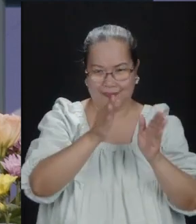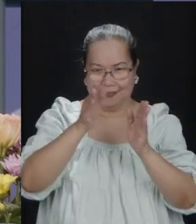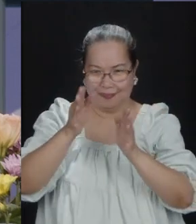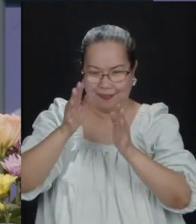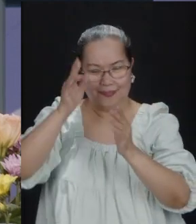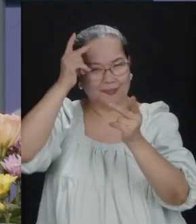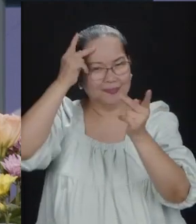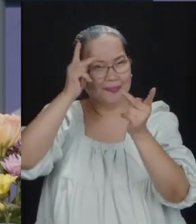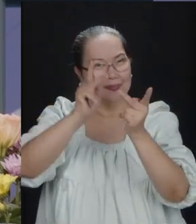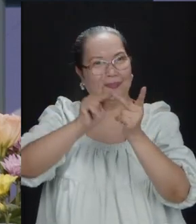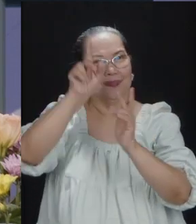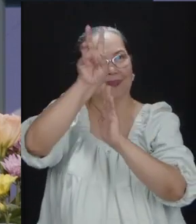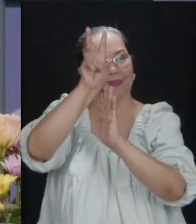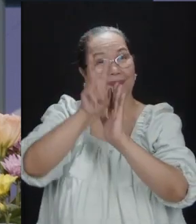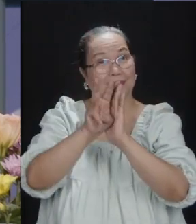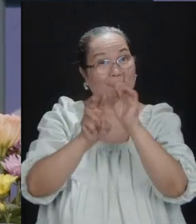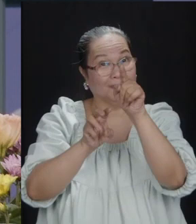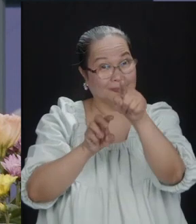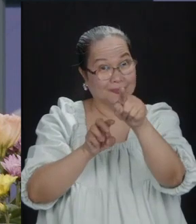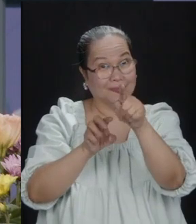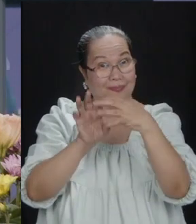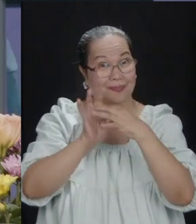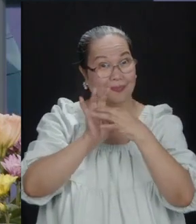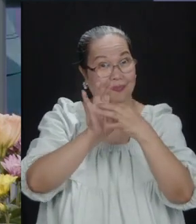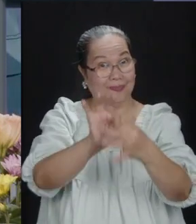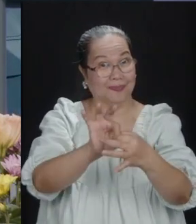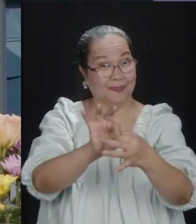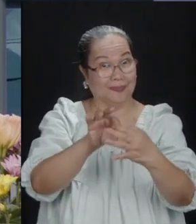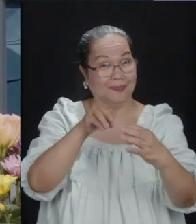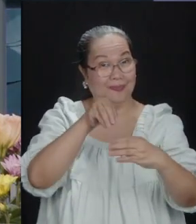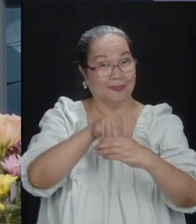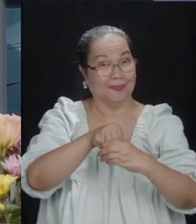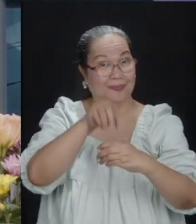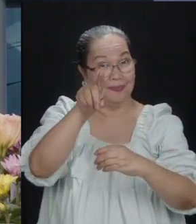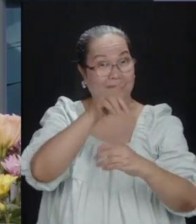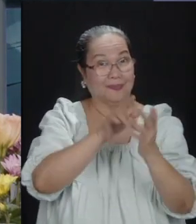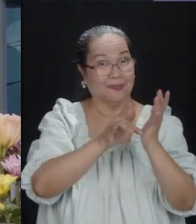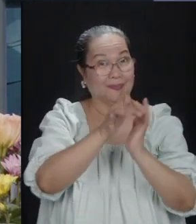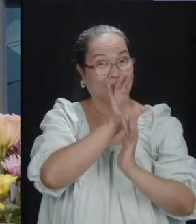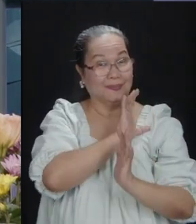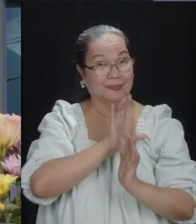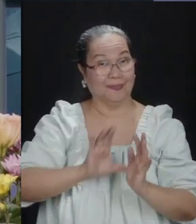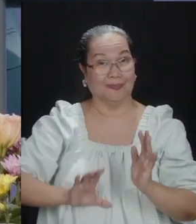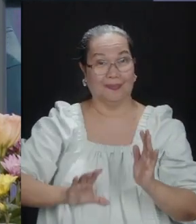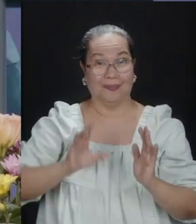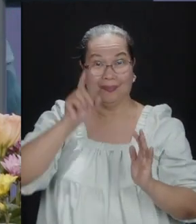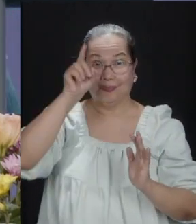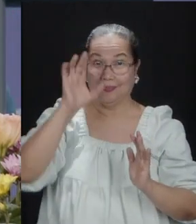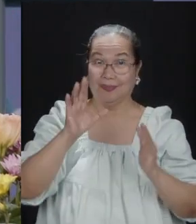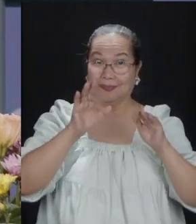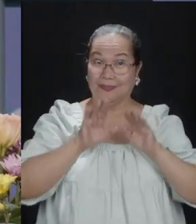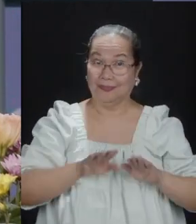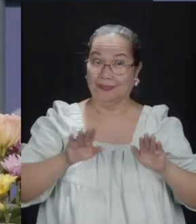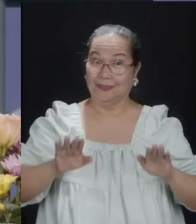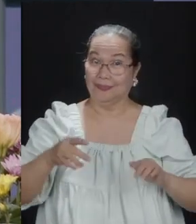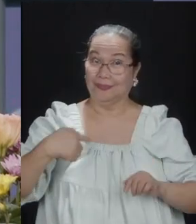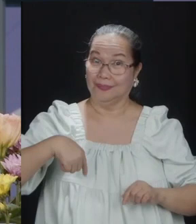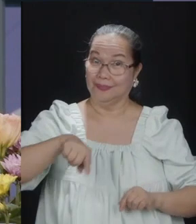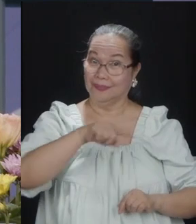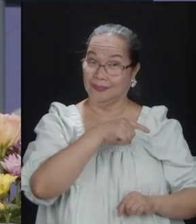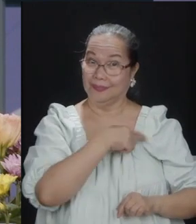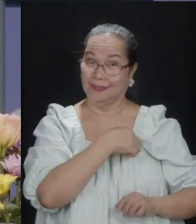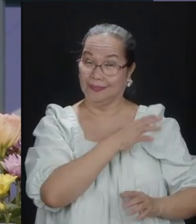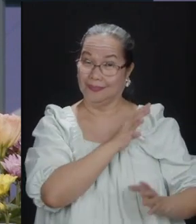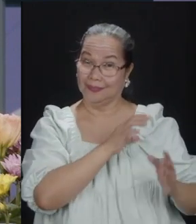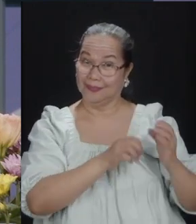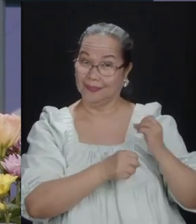will. So if you belong to Christ, if we belong to Christ, we are God's children, and we can be confident